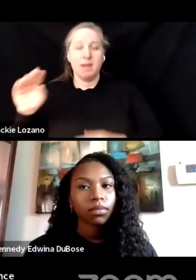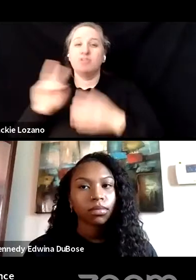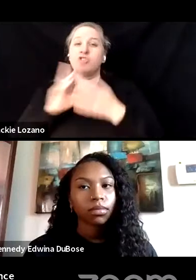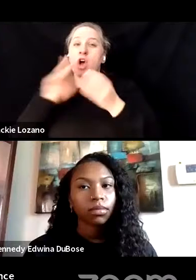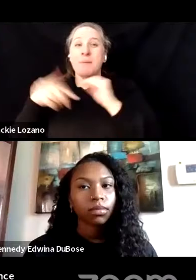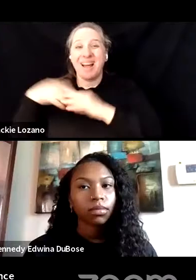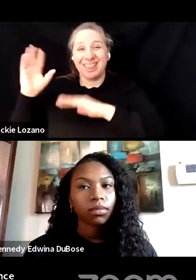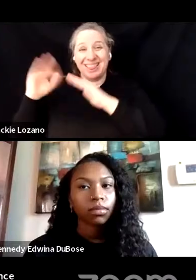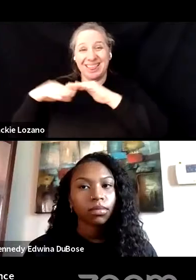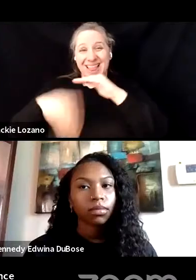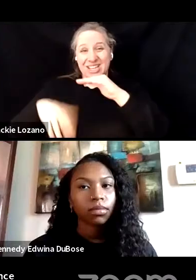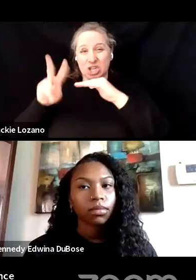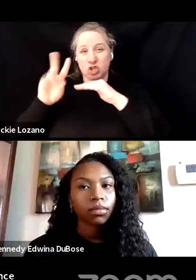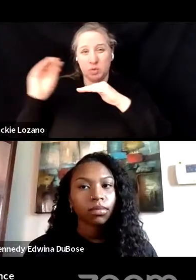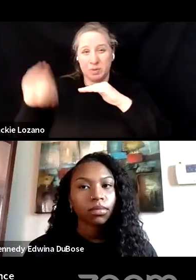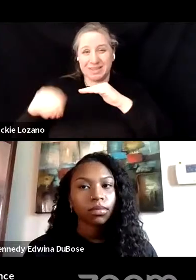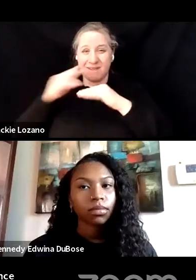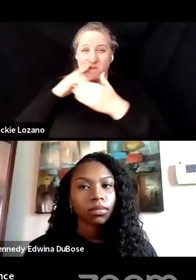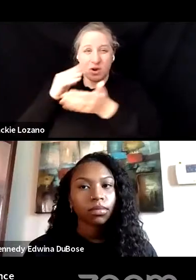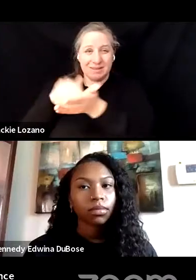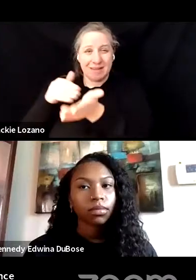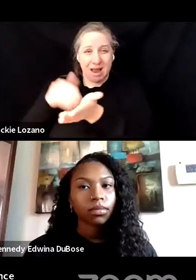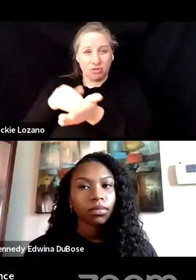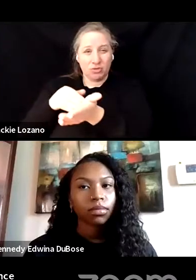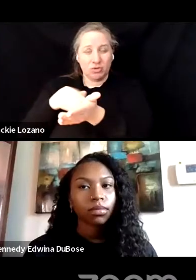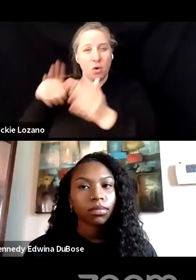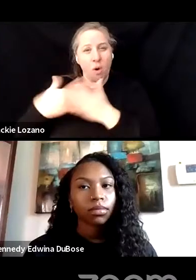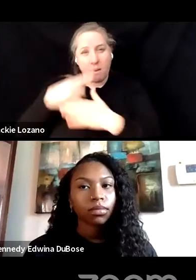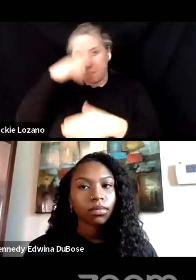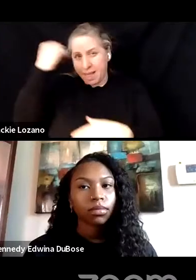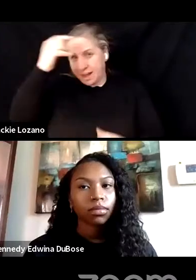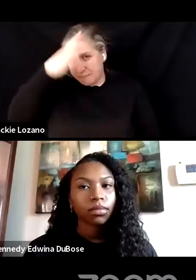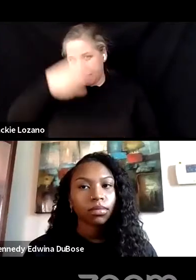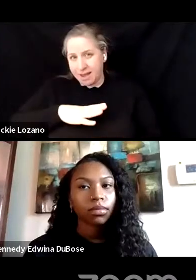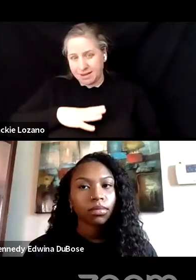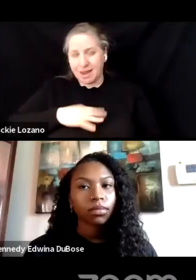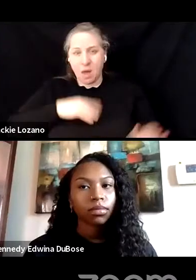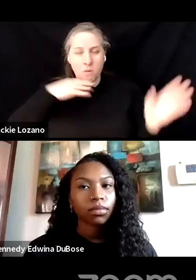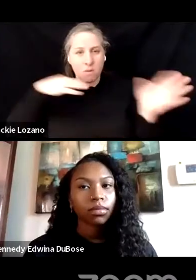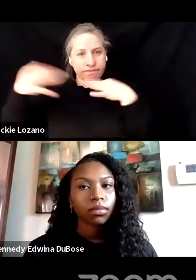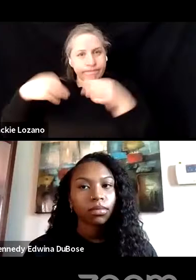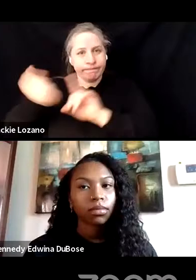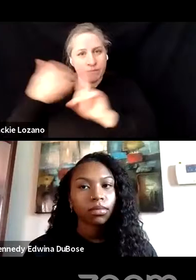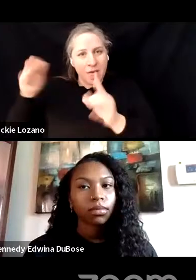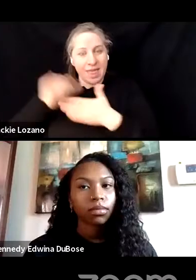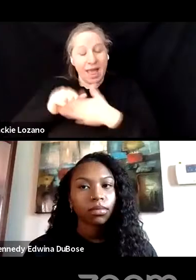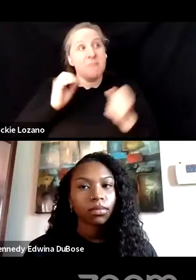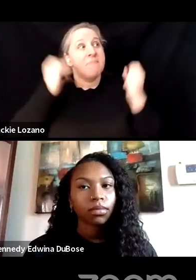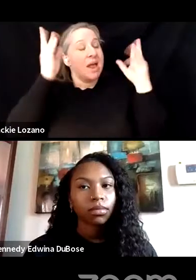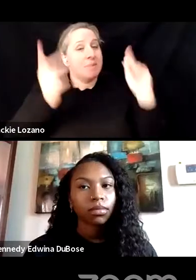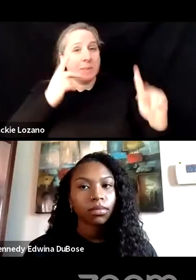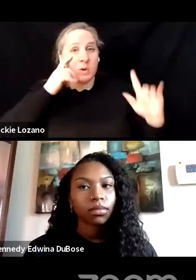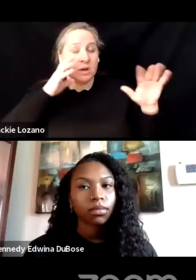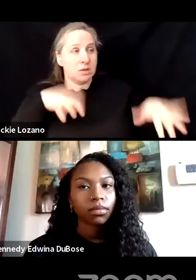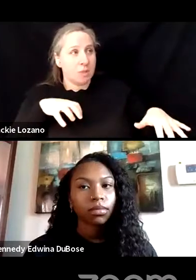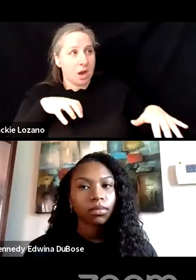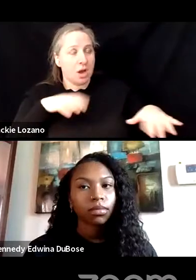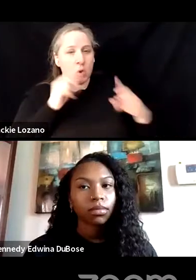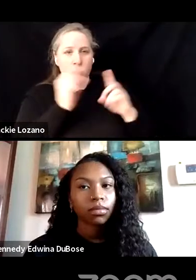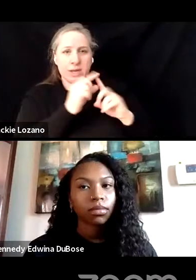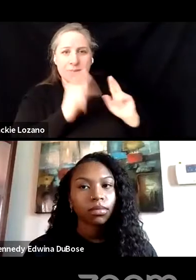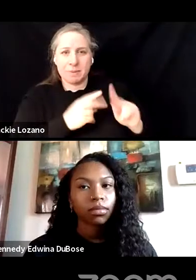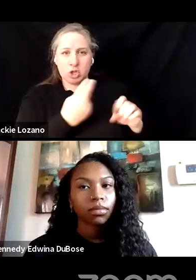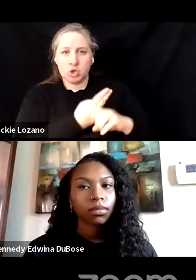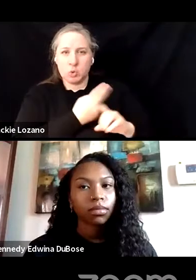are Black men, and all of the sort of the downstream sort of consequences of that. And many people were surprised. The words that people used